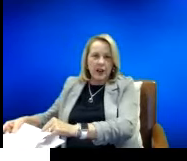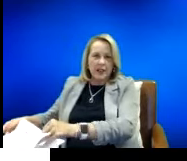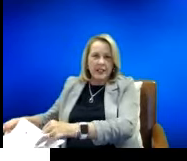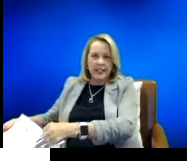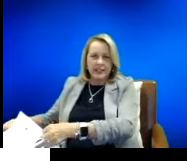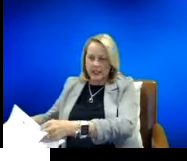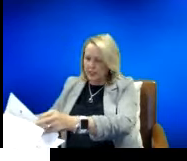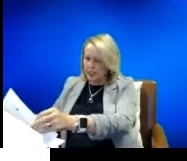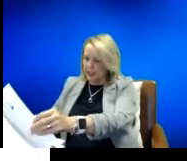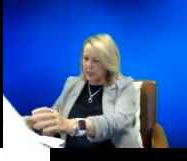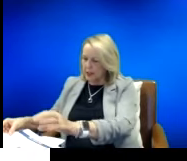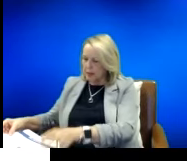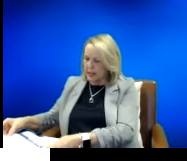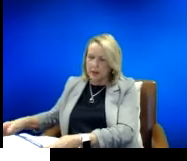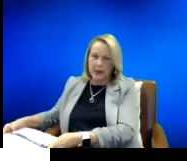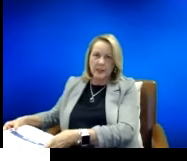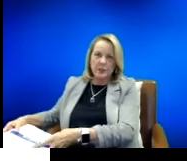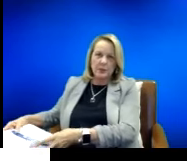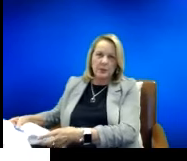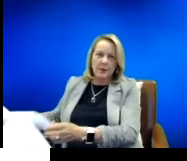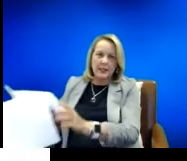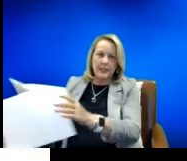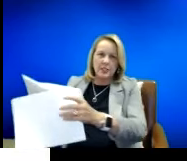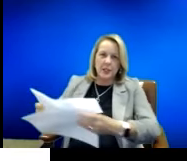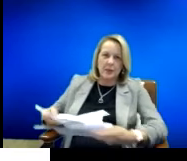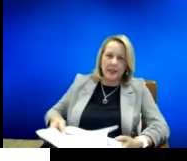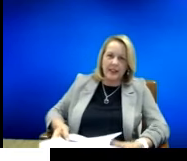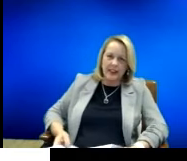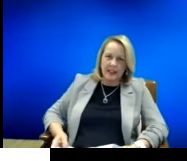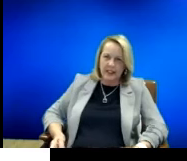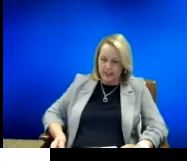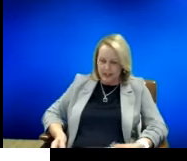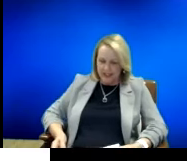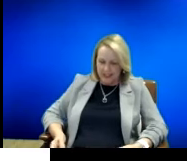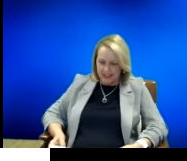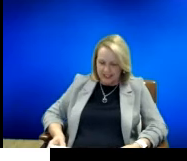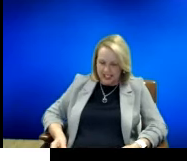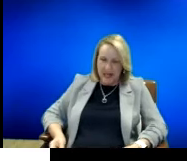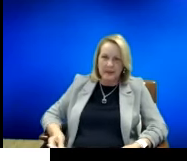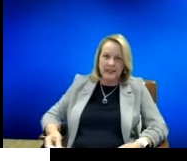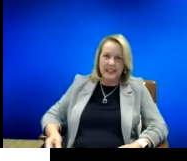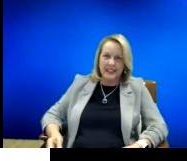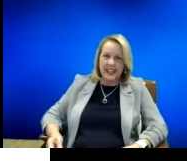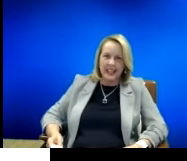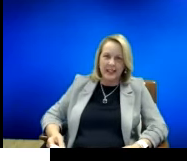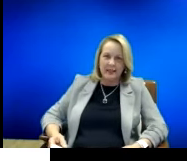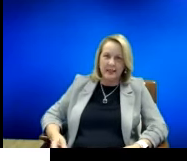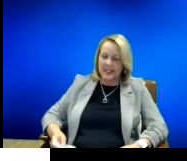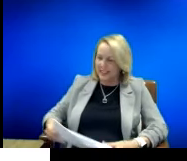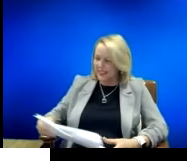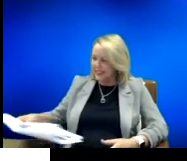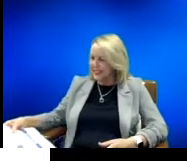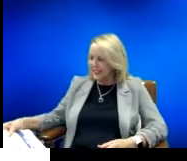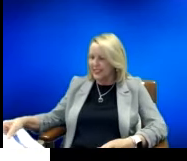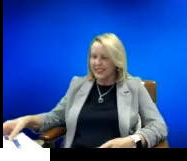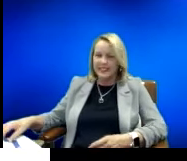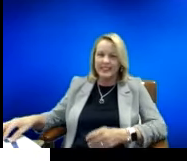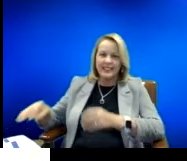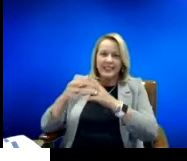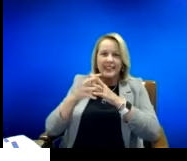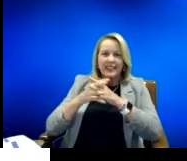There's all the legal disclosures my lawyers would want me to share with you. I'll give you a little time to look that over.